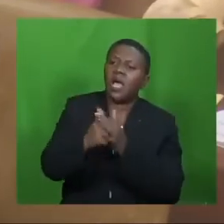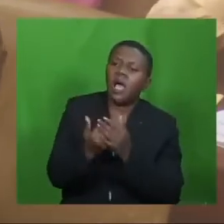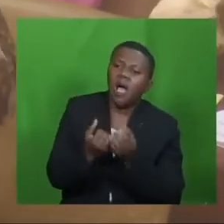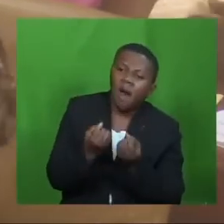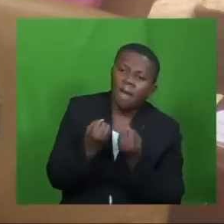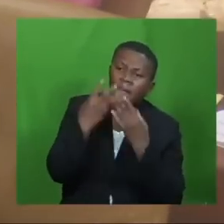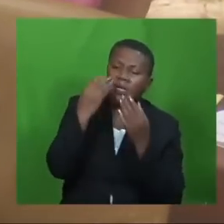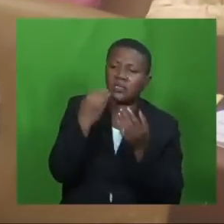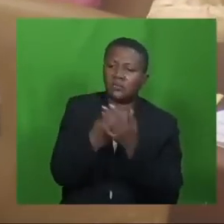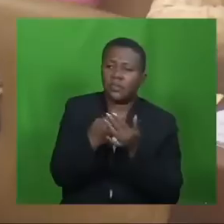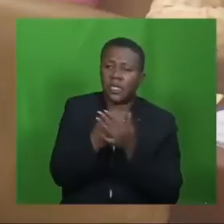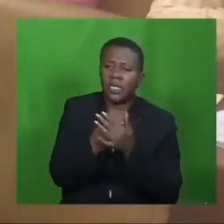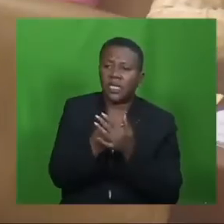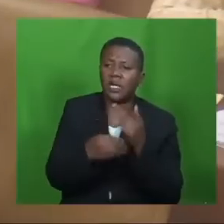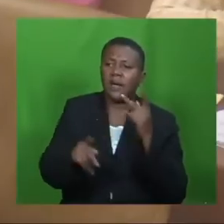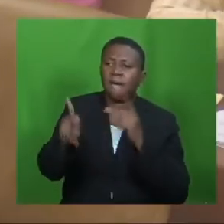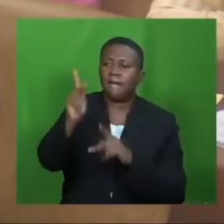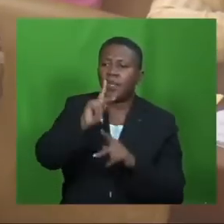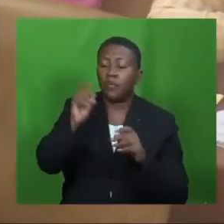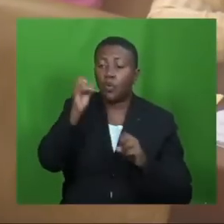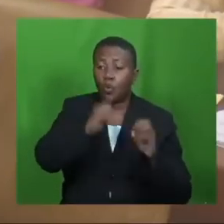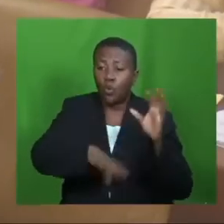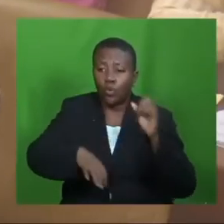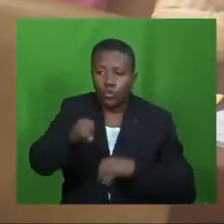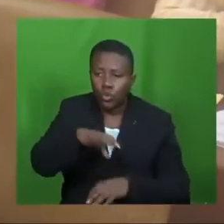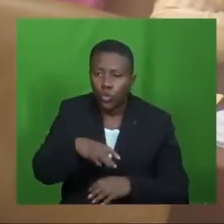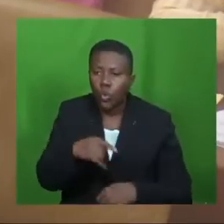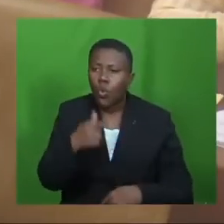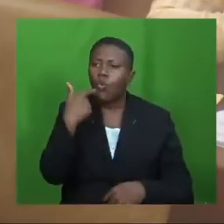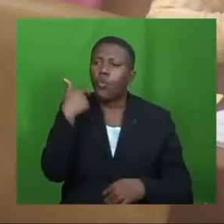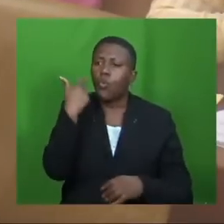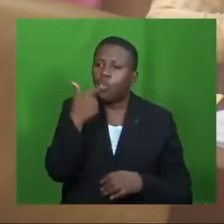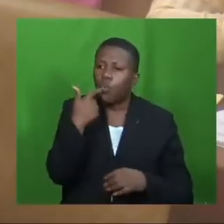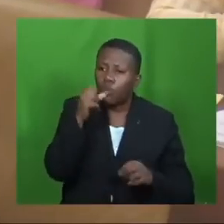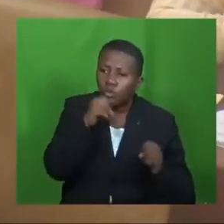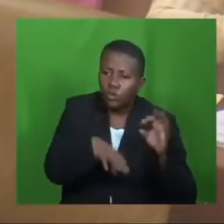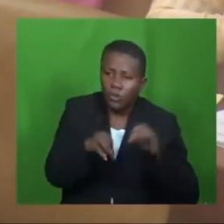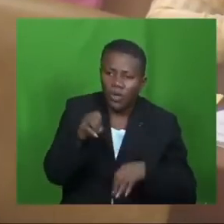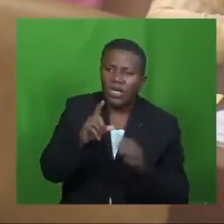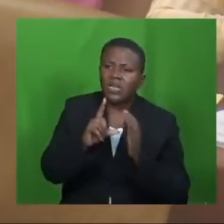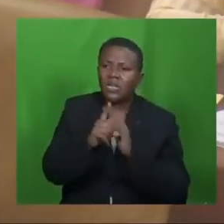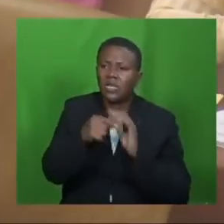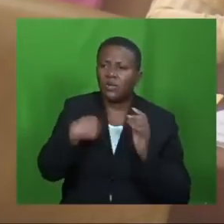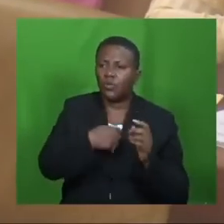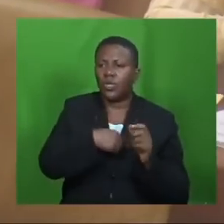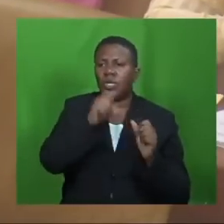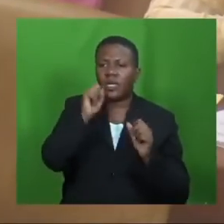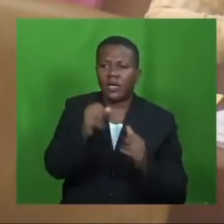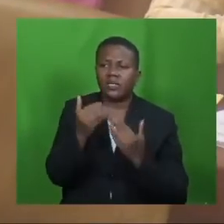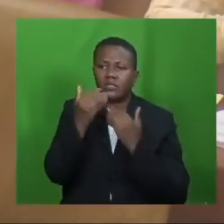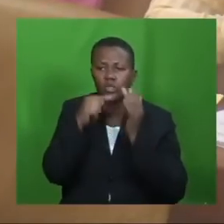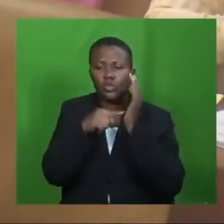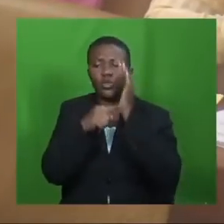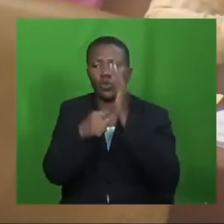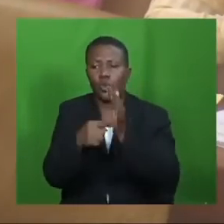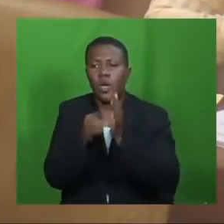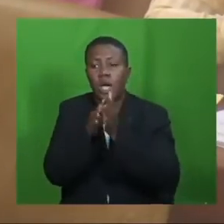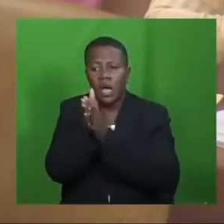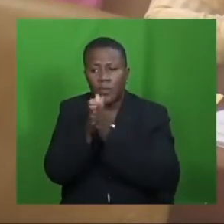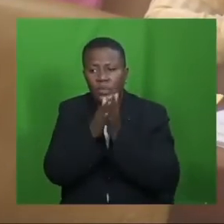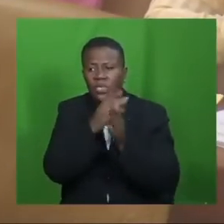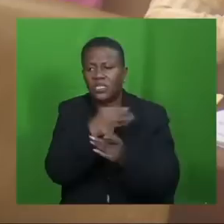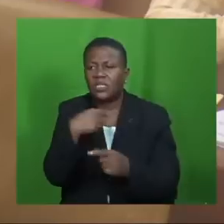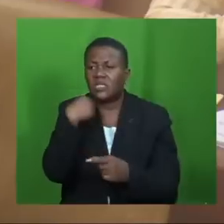those brands, and then maybe continue to patronize those brands, because we know we will get more from them anytime we knock at their doors. It's